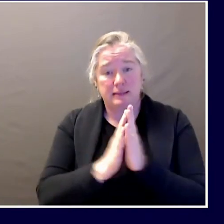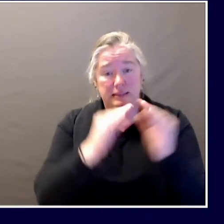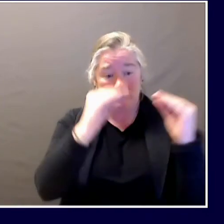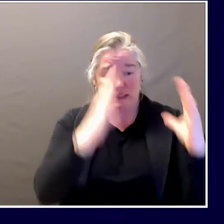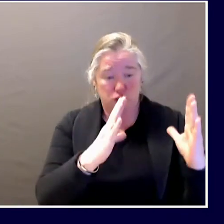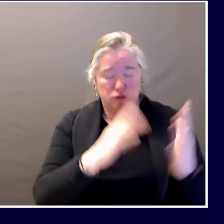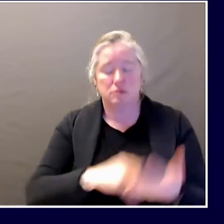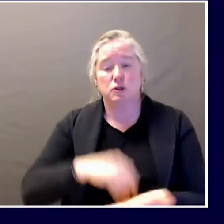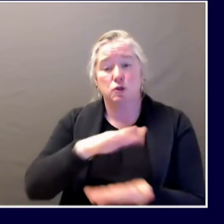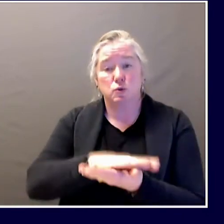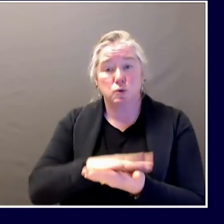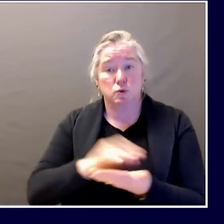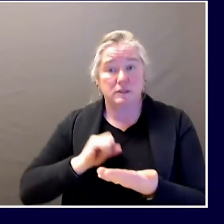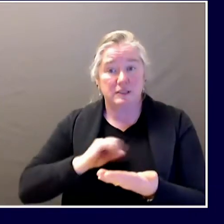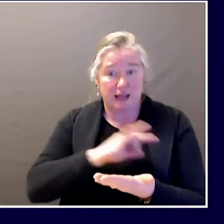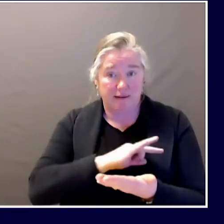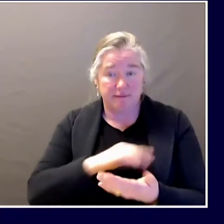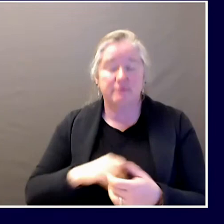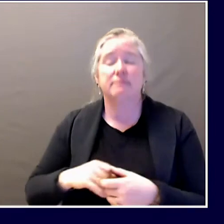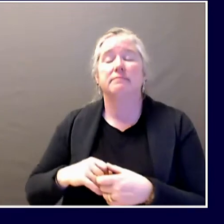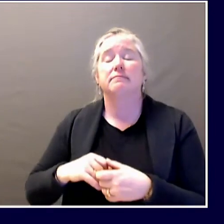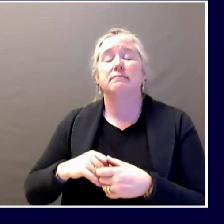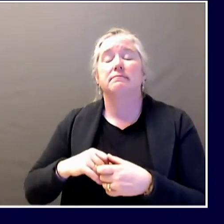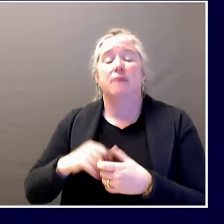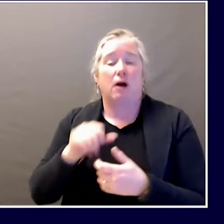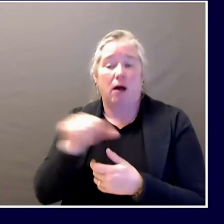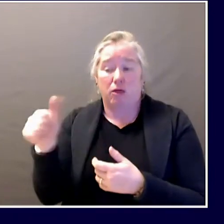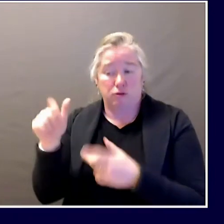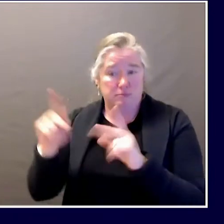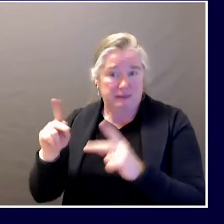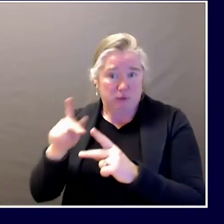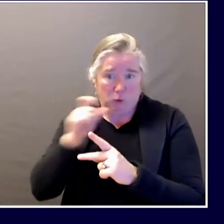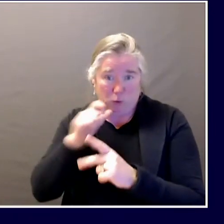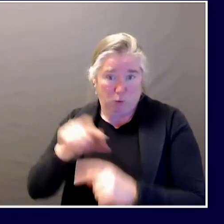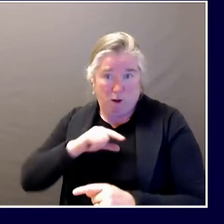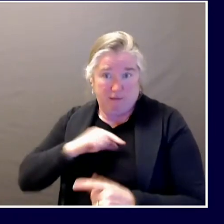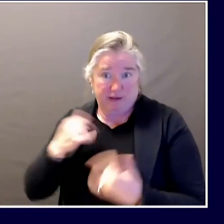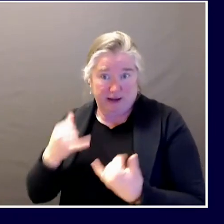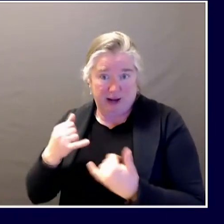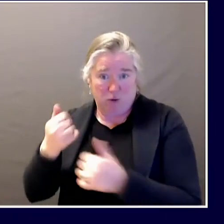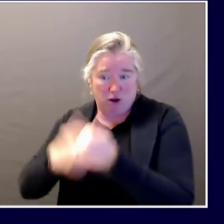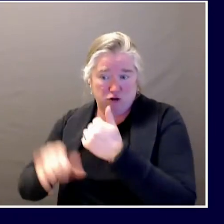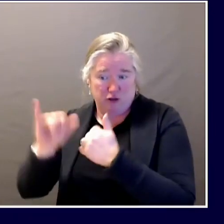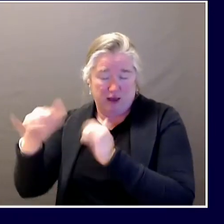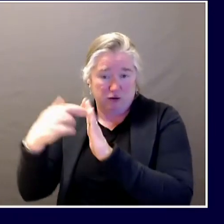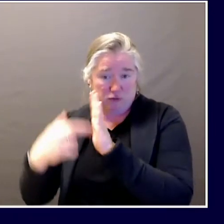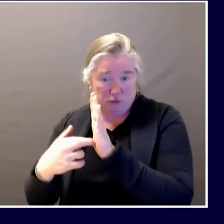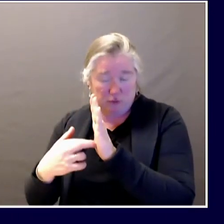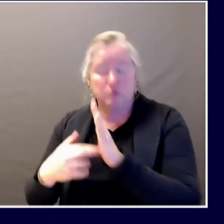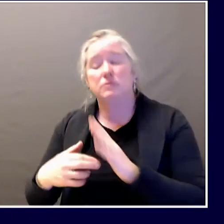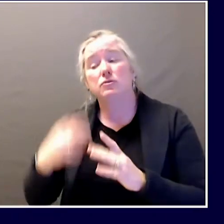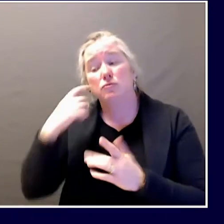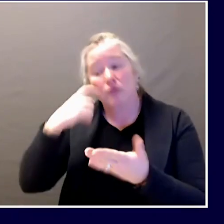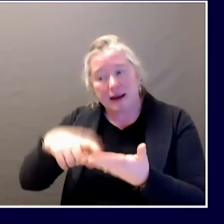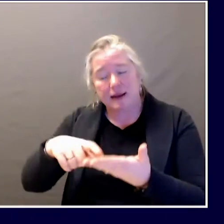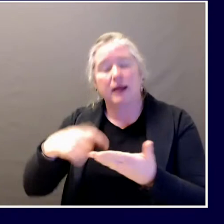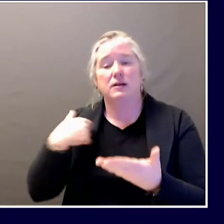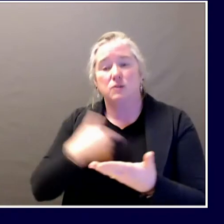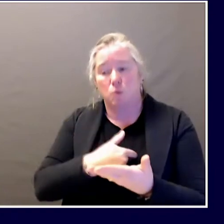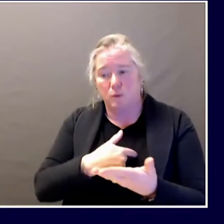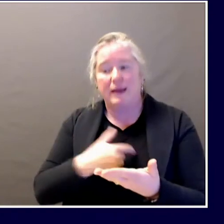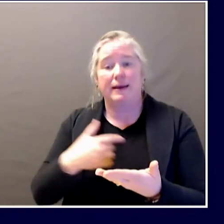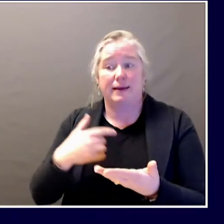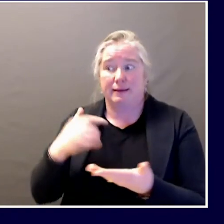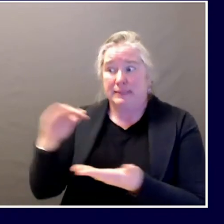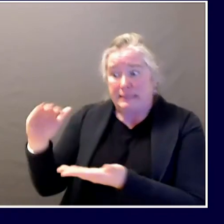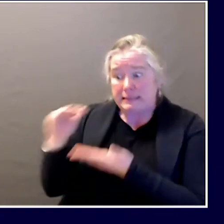older Mainers, to recognize the fact that we still have a limit in supply. It will take some time for every eligible person to be able